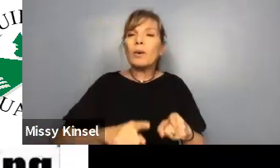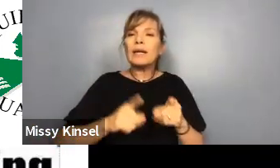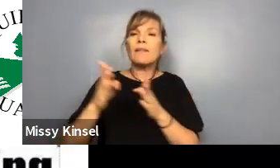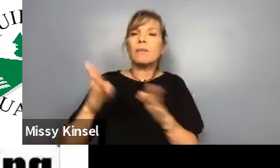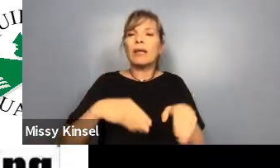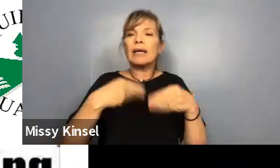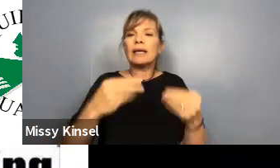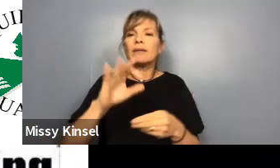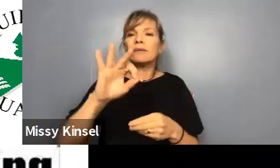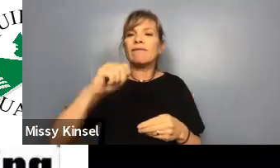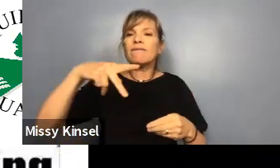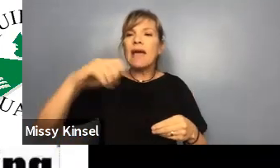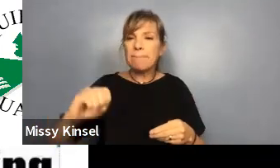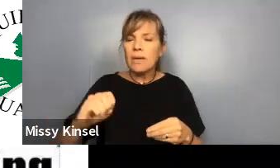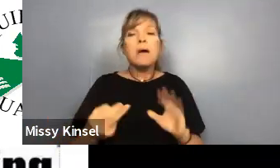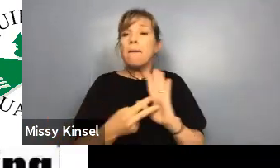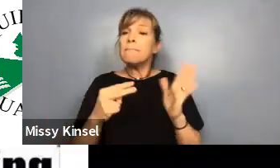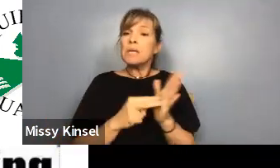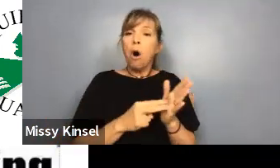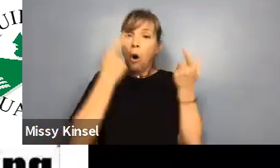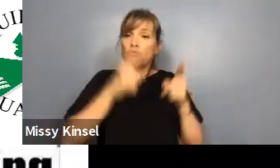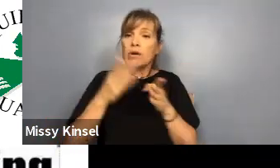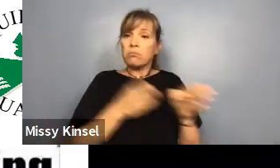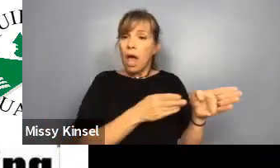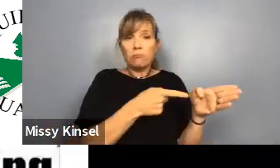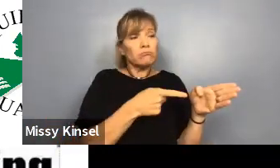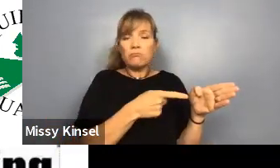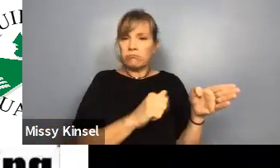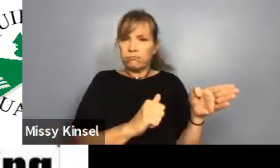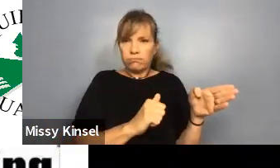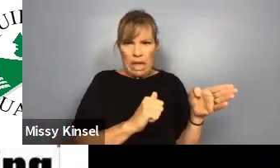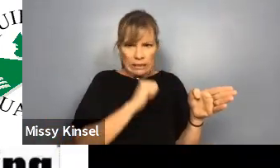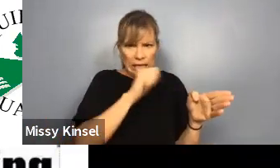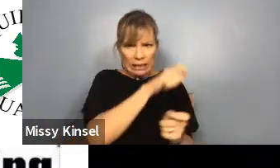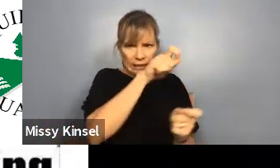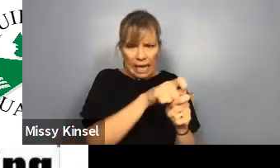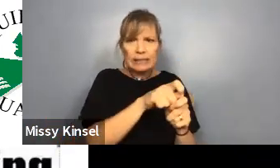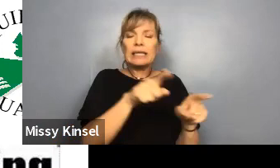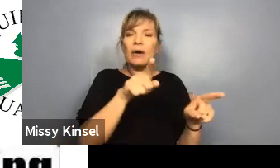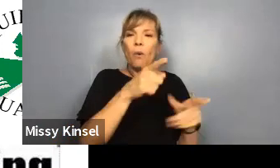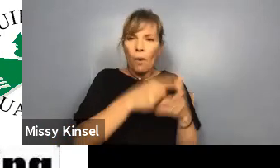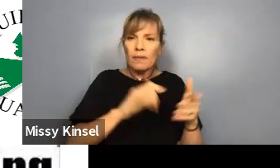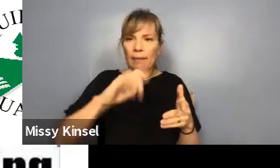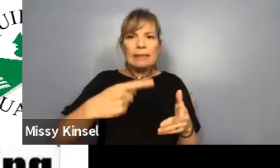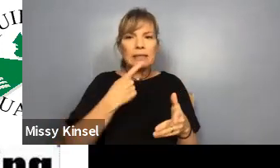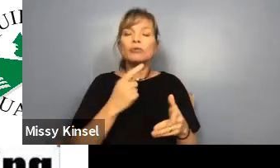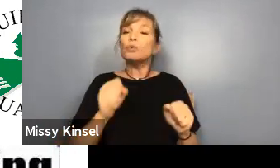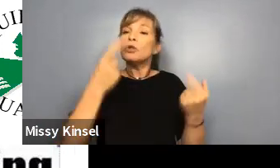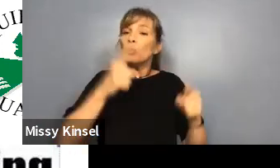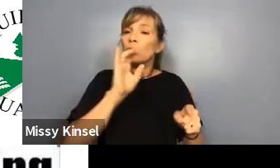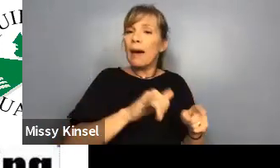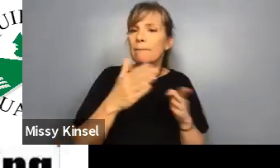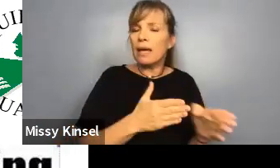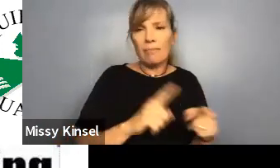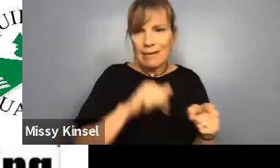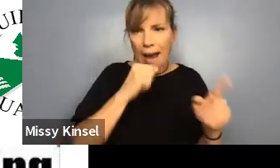provides FAPE. So you can agree to a plan that isn't exactly like what the IEP says, but that